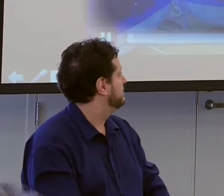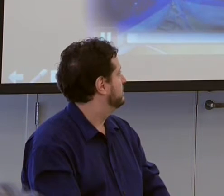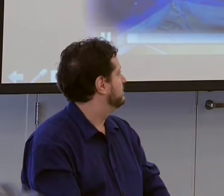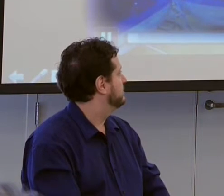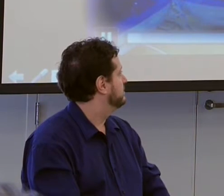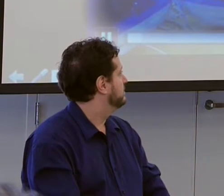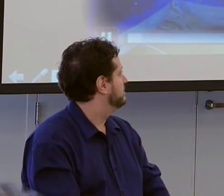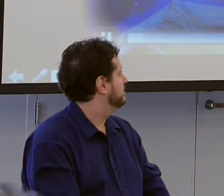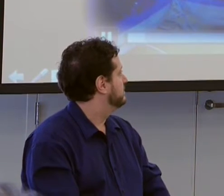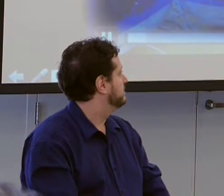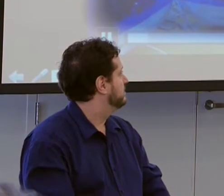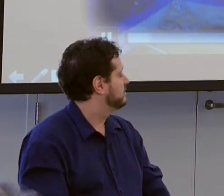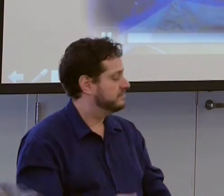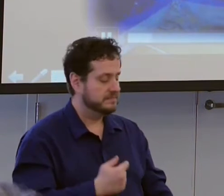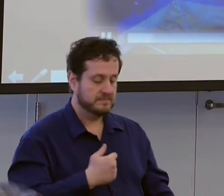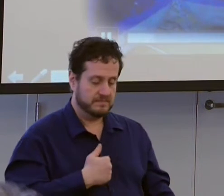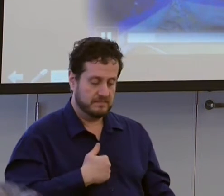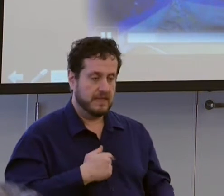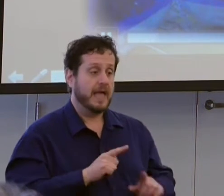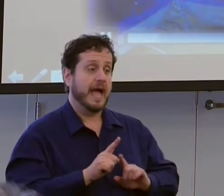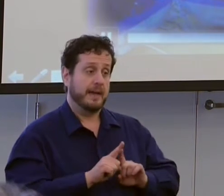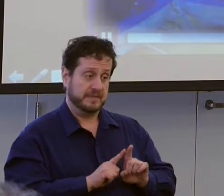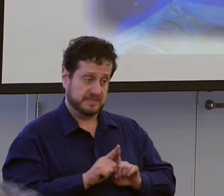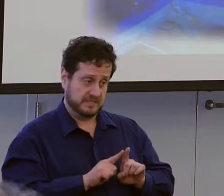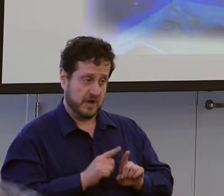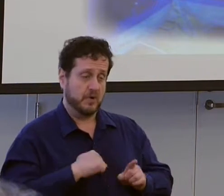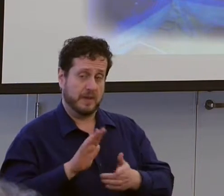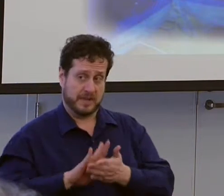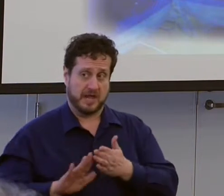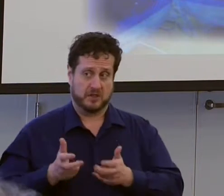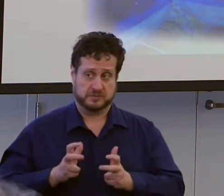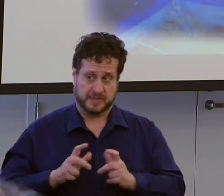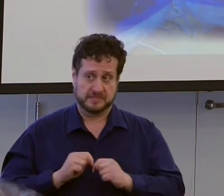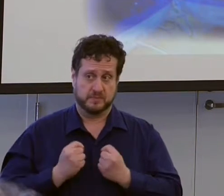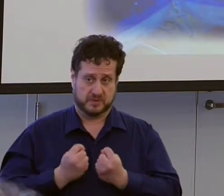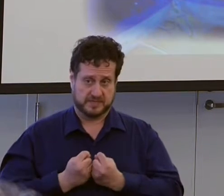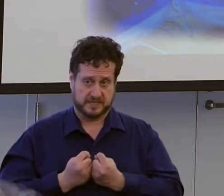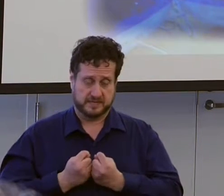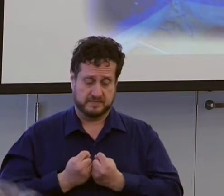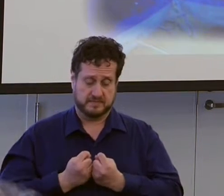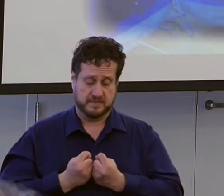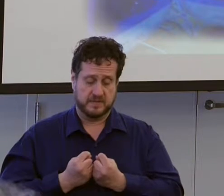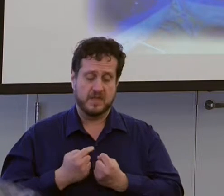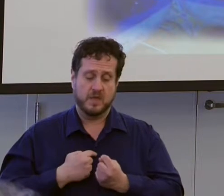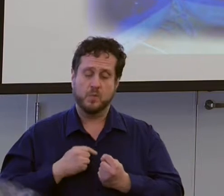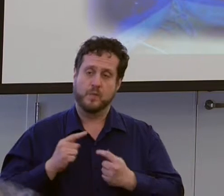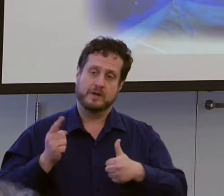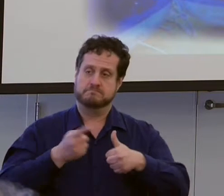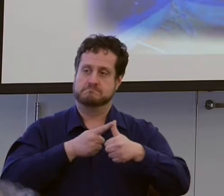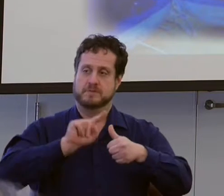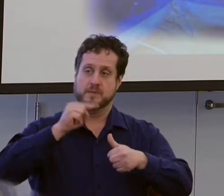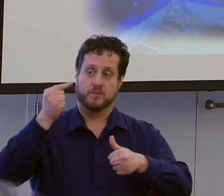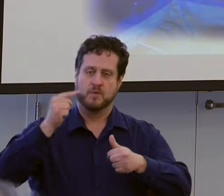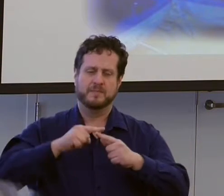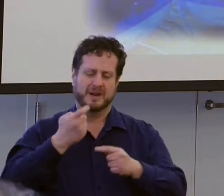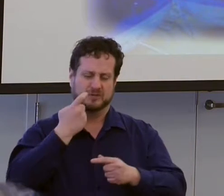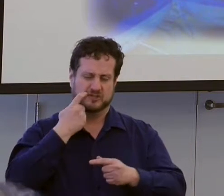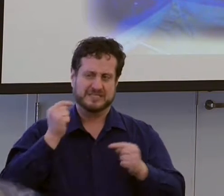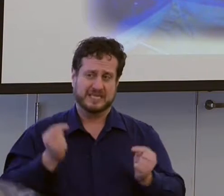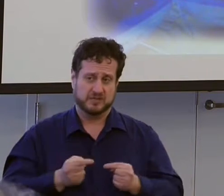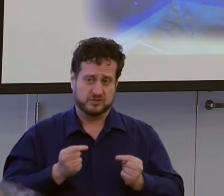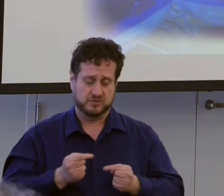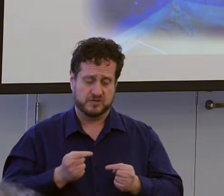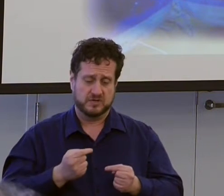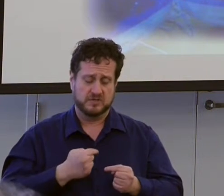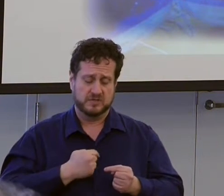Okay, so I'm the star on my college basketball team, and we're ranked number 1 right now, but I just got injured. And so